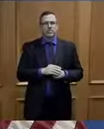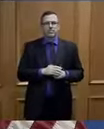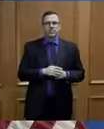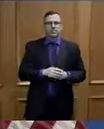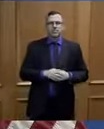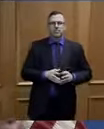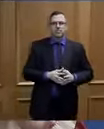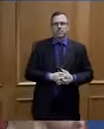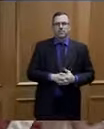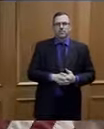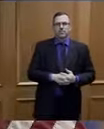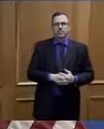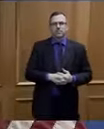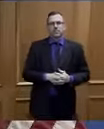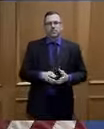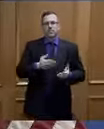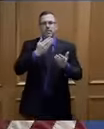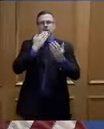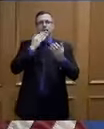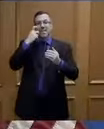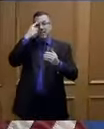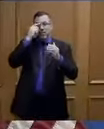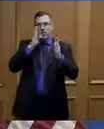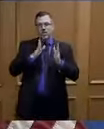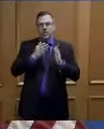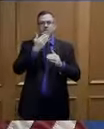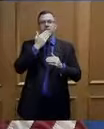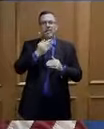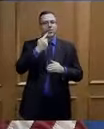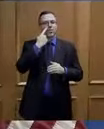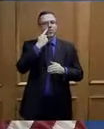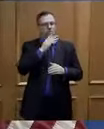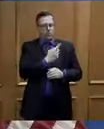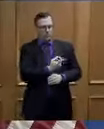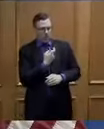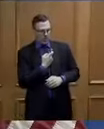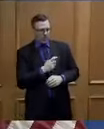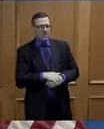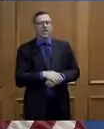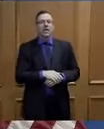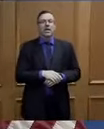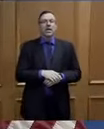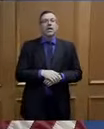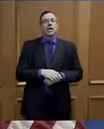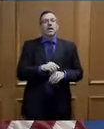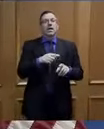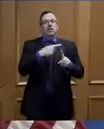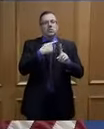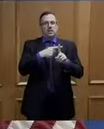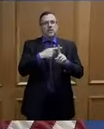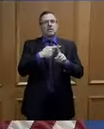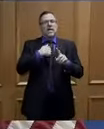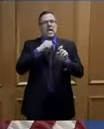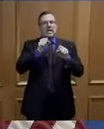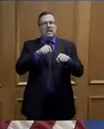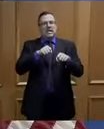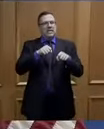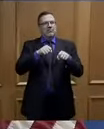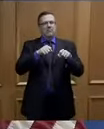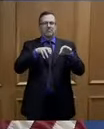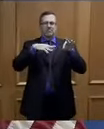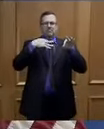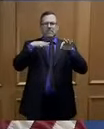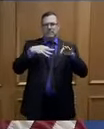Piercy. Thank you, Governor. Thank you for the question, Andy. And that gives me an opportunity to tell you about what